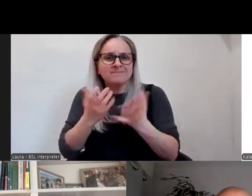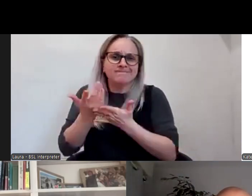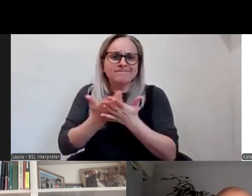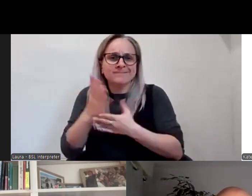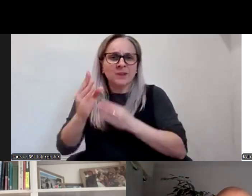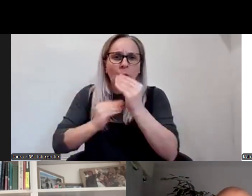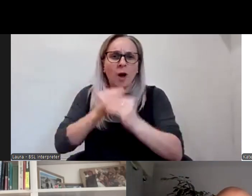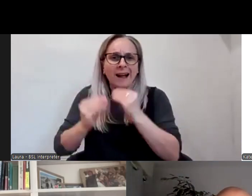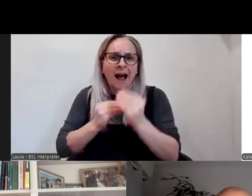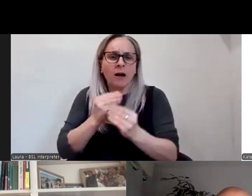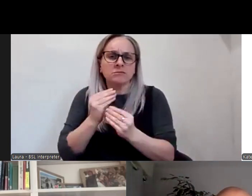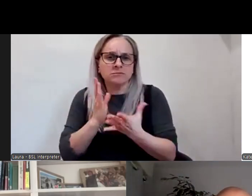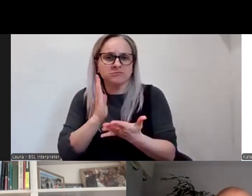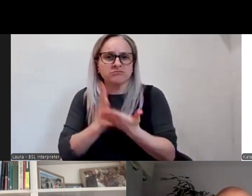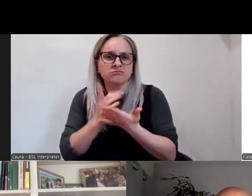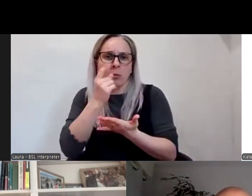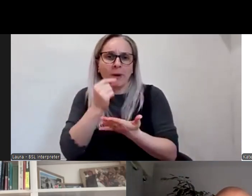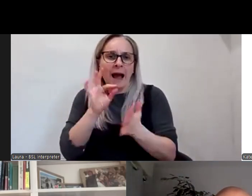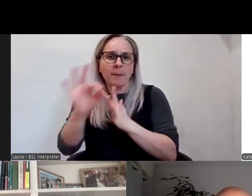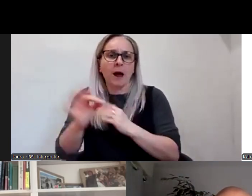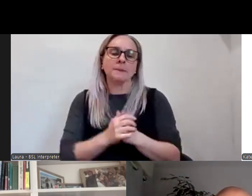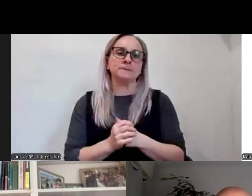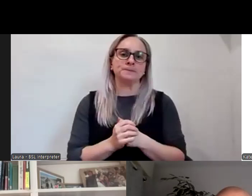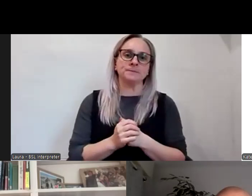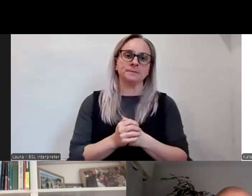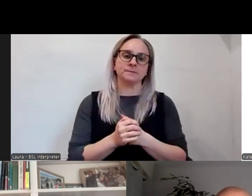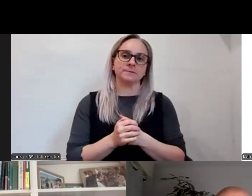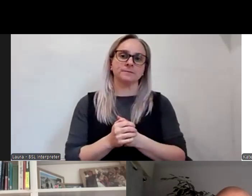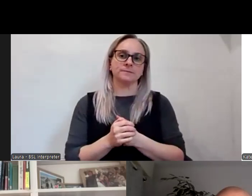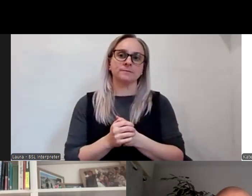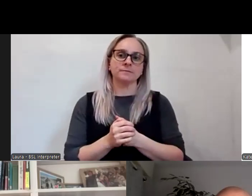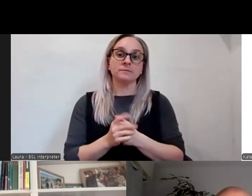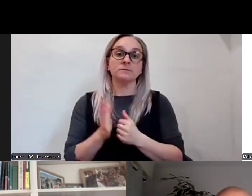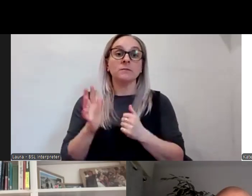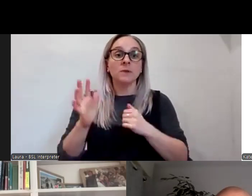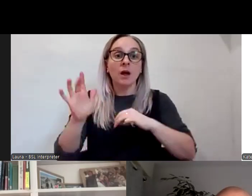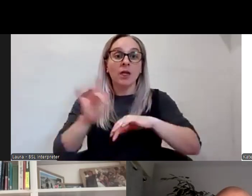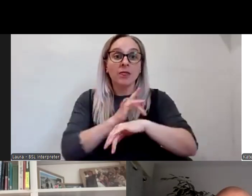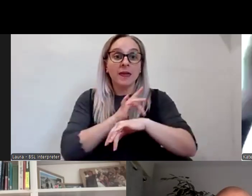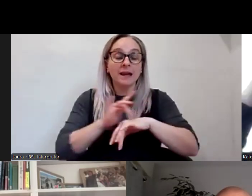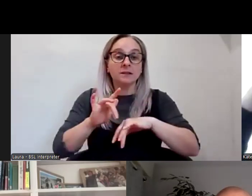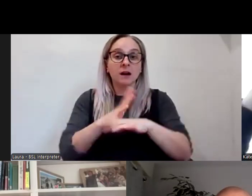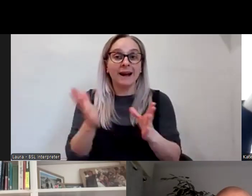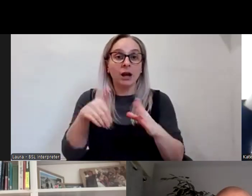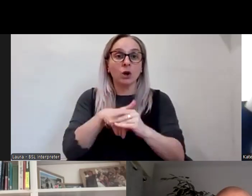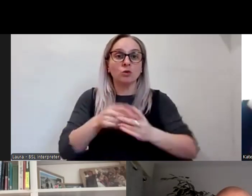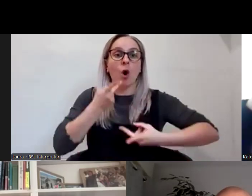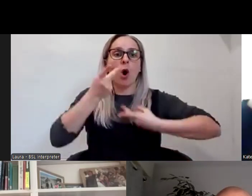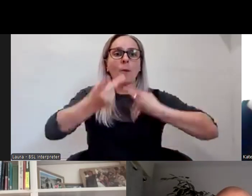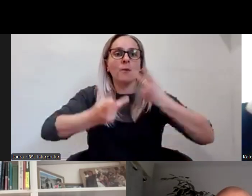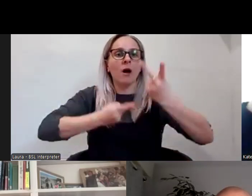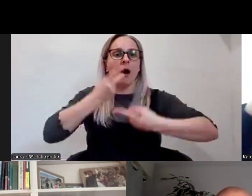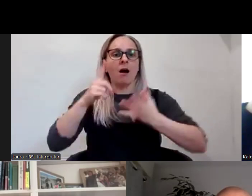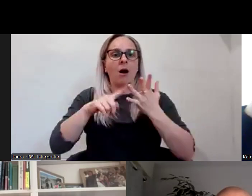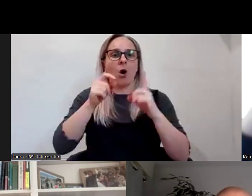funder, from AN, who fund that fellowship. Does theatre include opera? Oh,